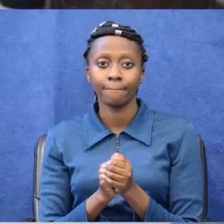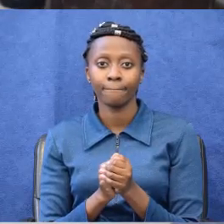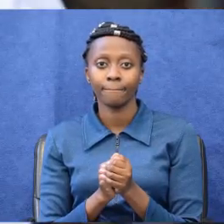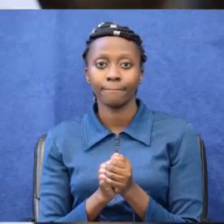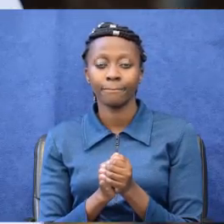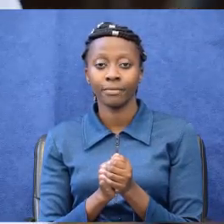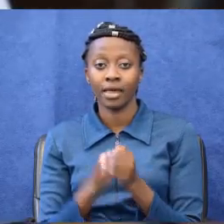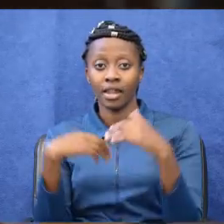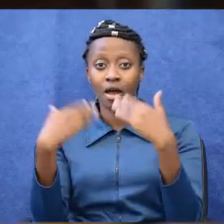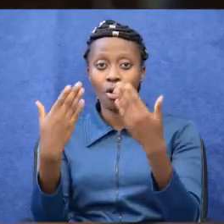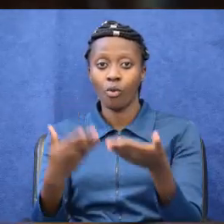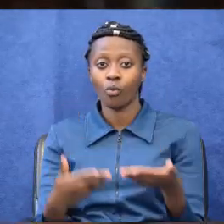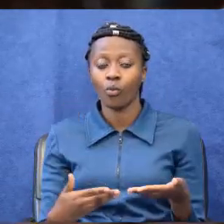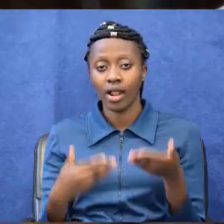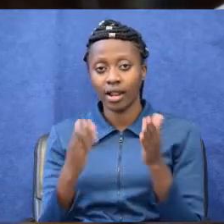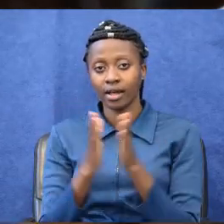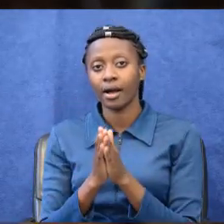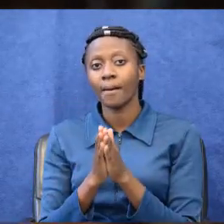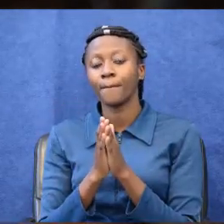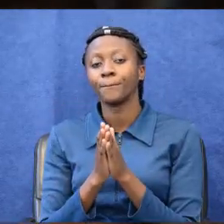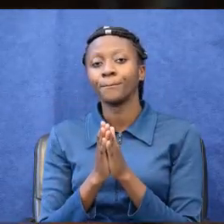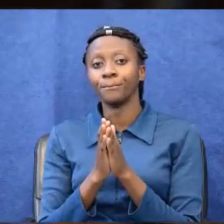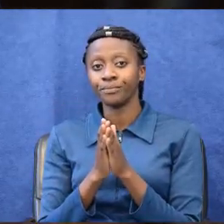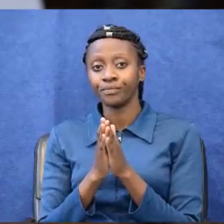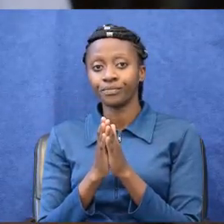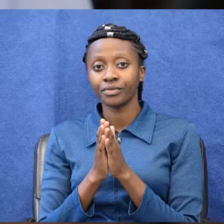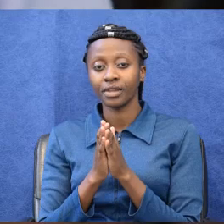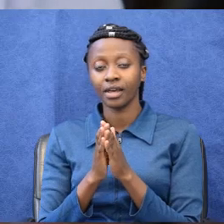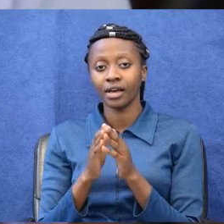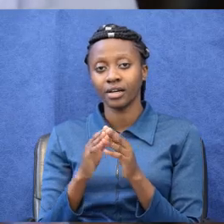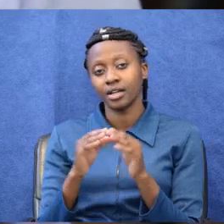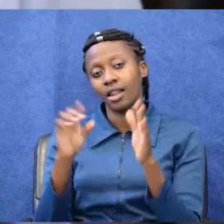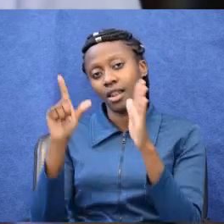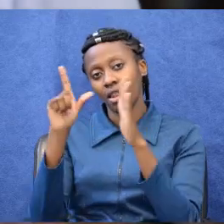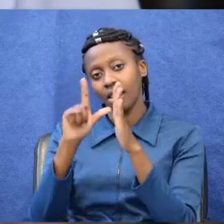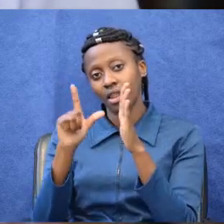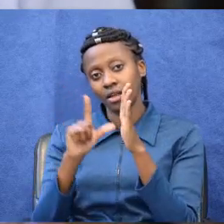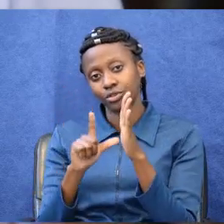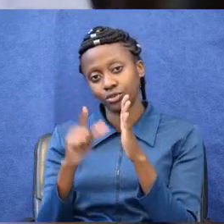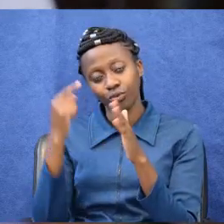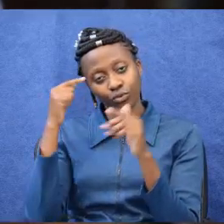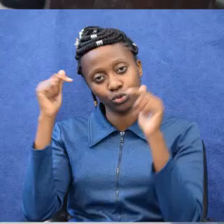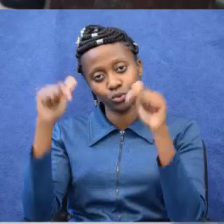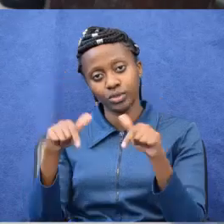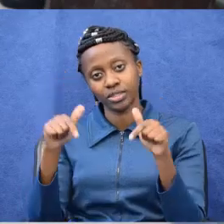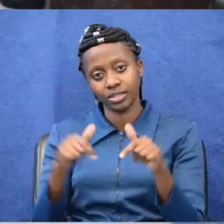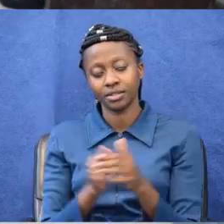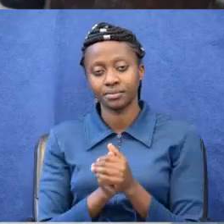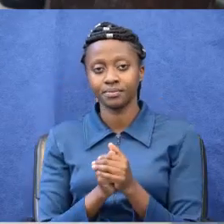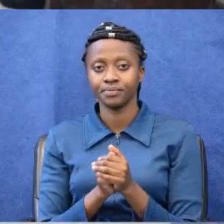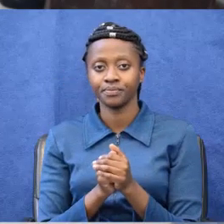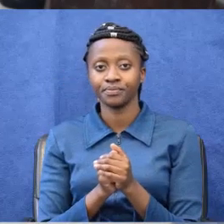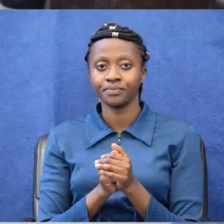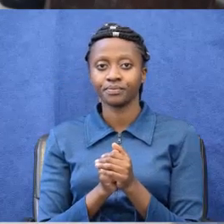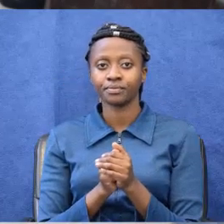Now we shall invite Madam Jenga to give us the lesson of today. Welcome.